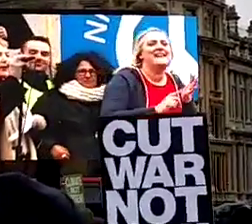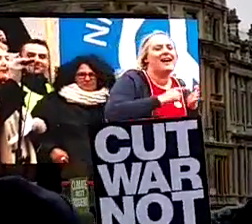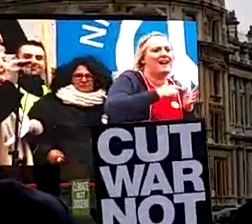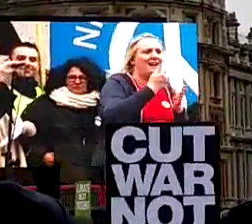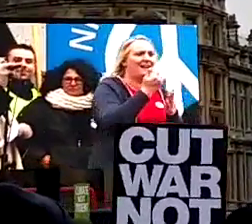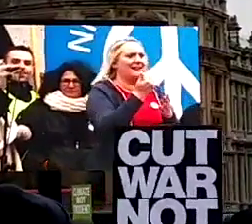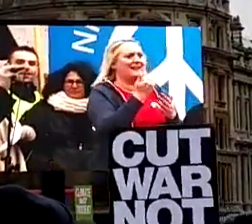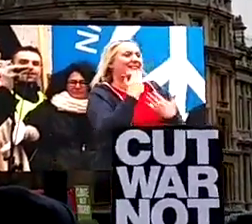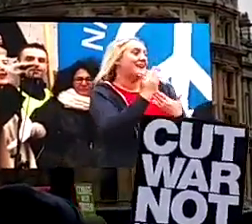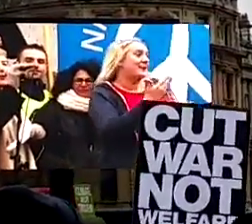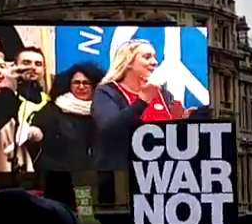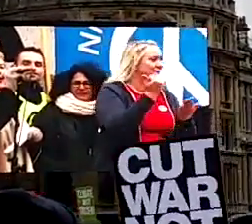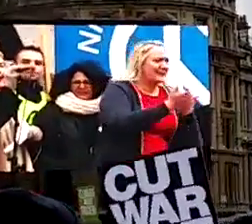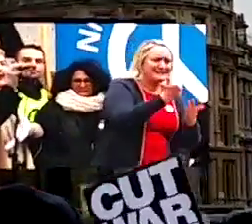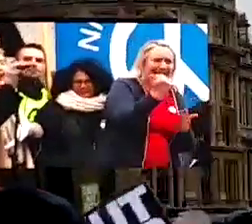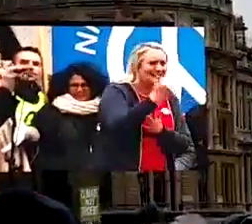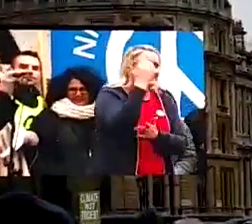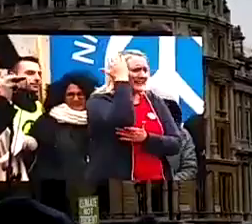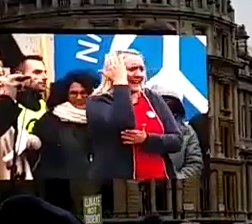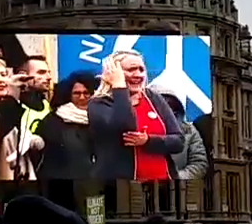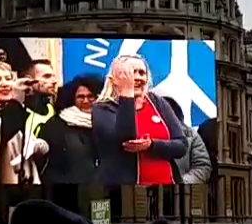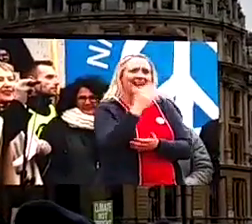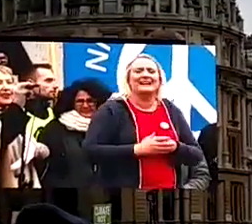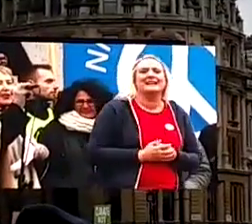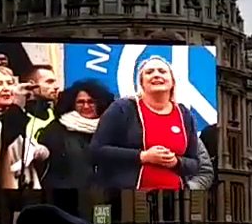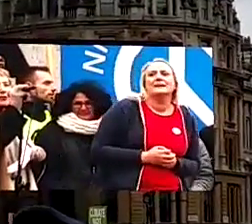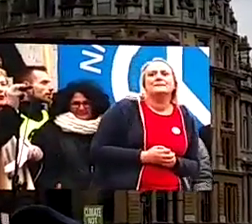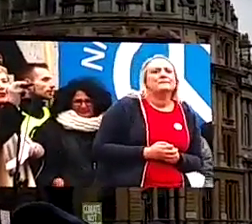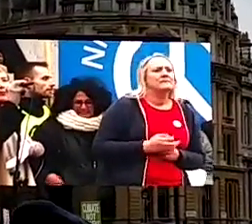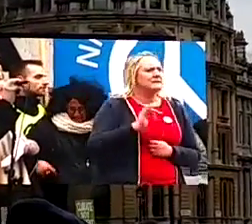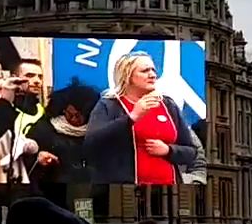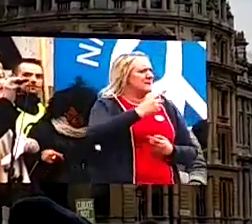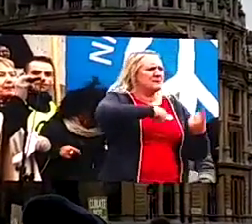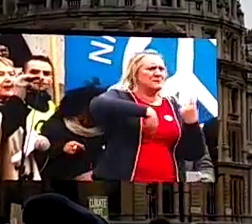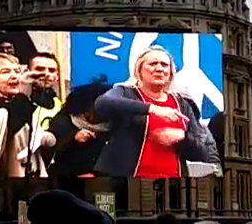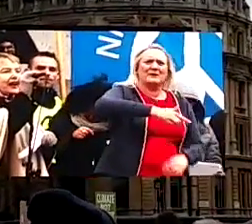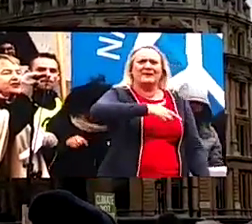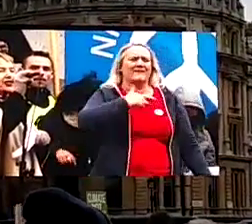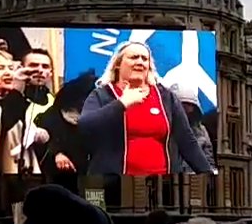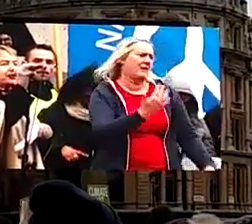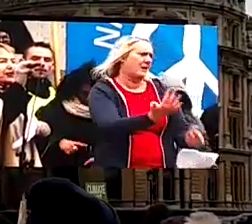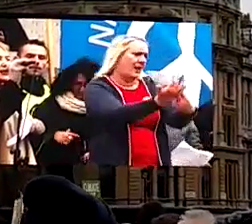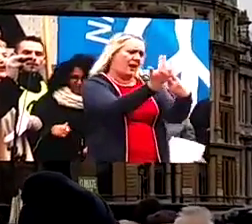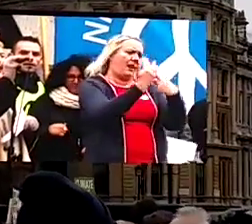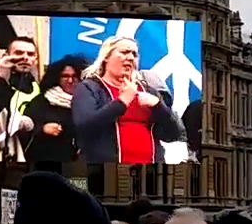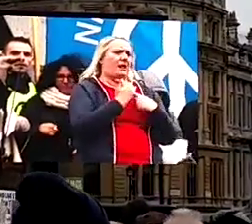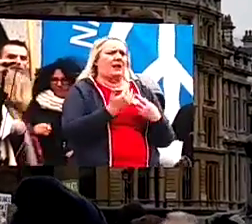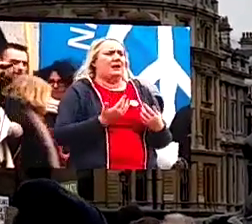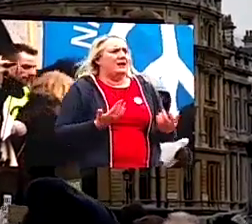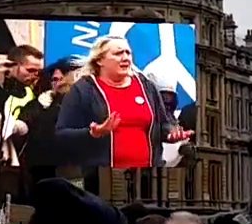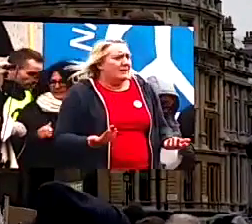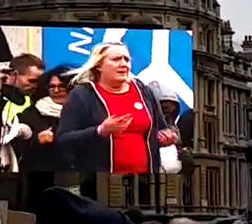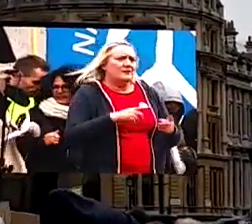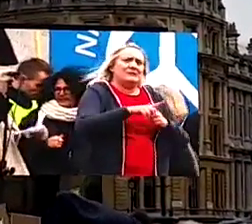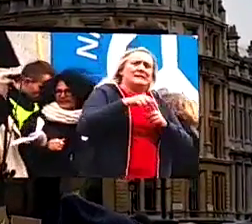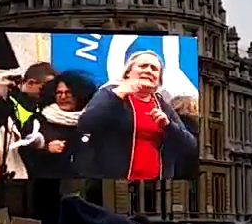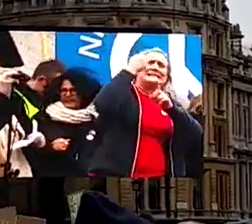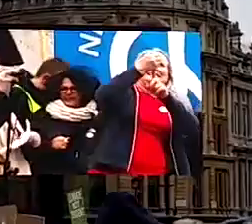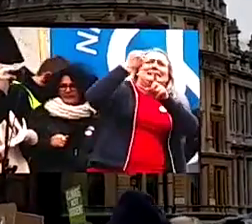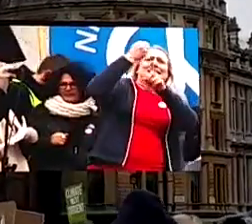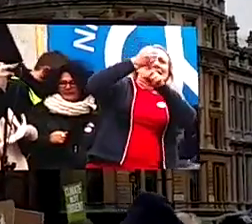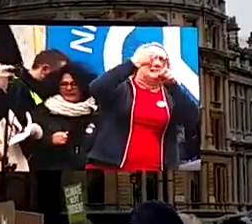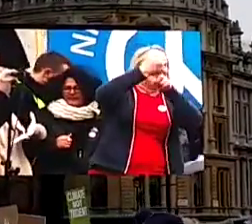Sometimes we may feel as though we're up against it here in Britain with our anti-nuclear campaigning. We've